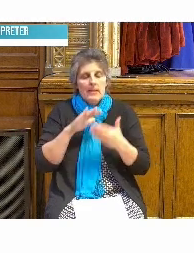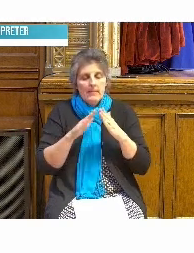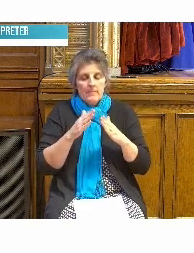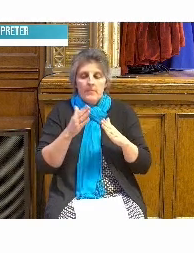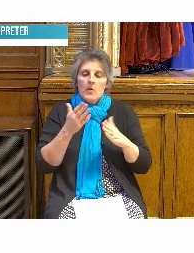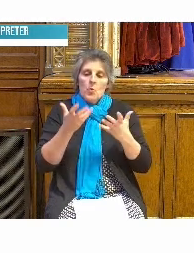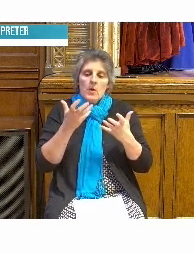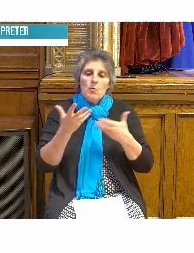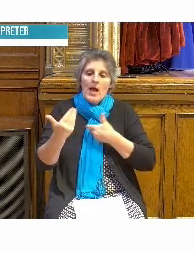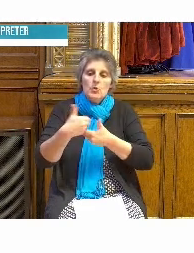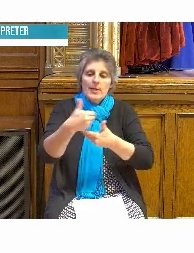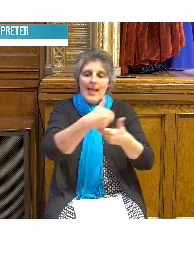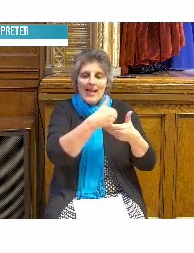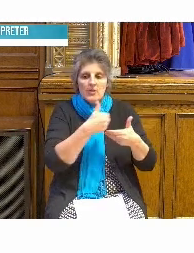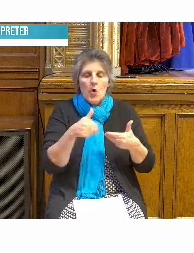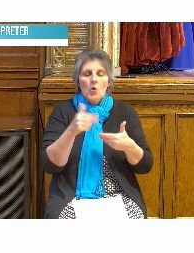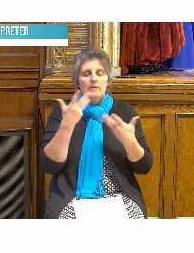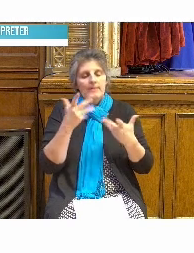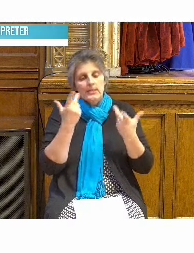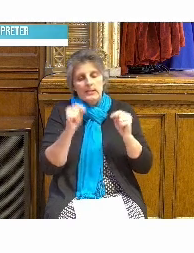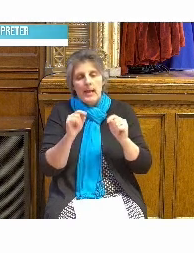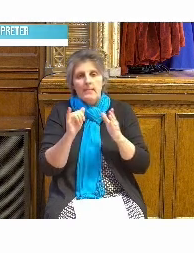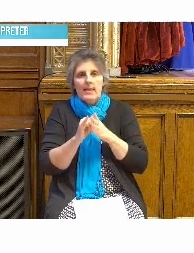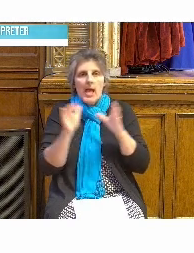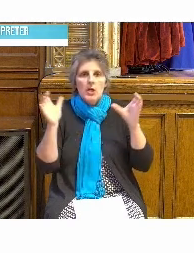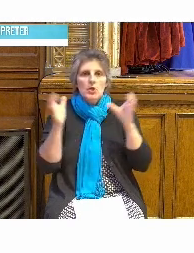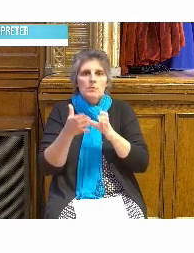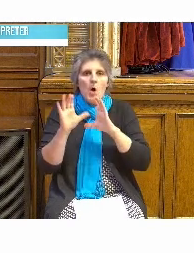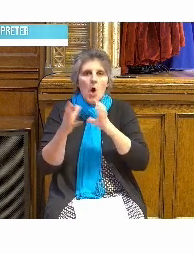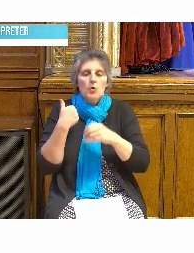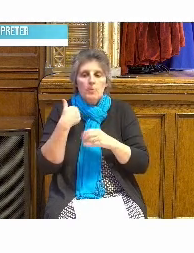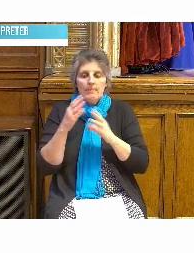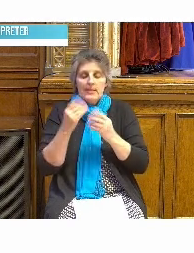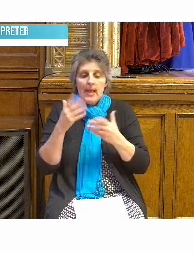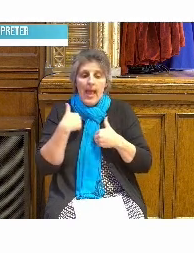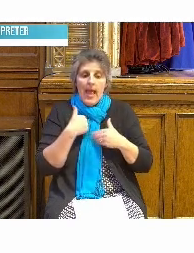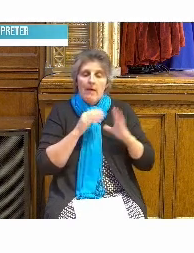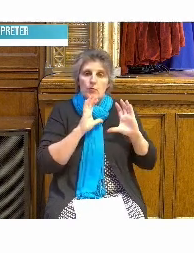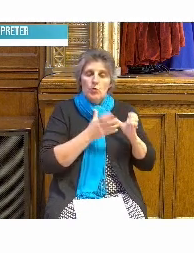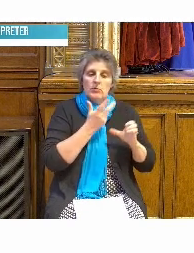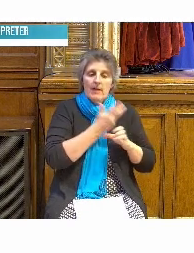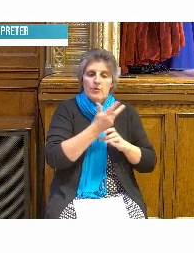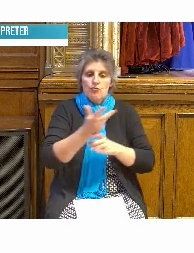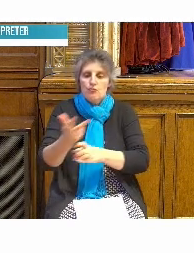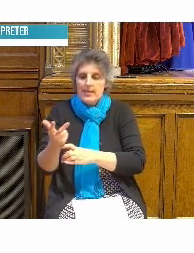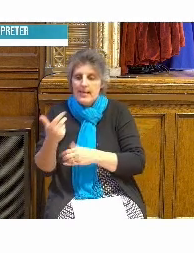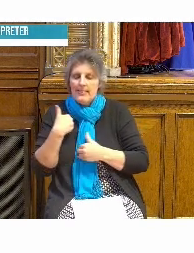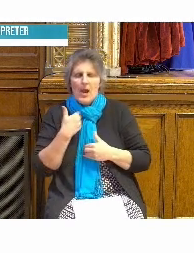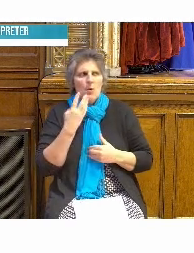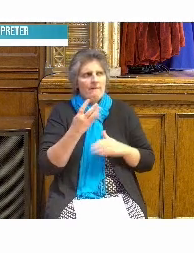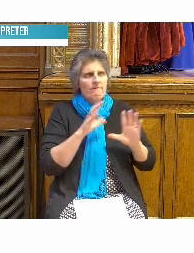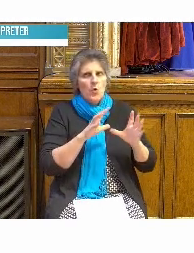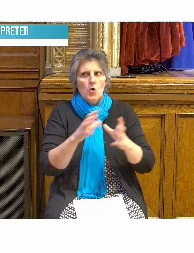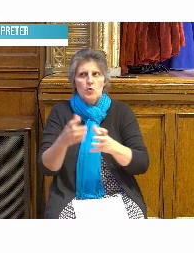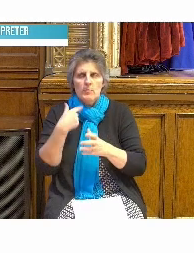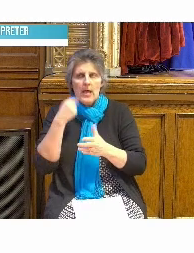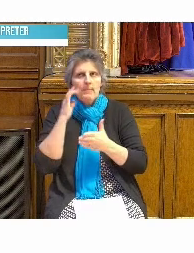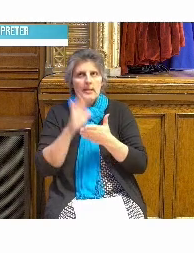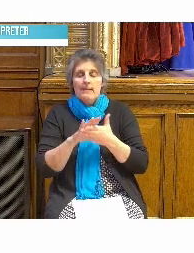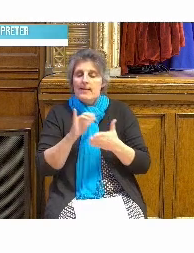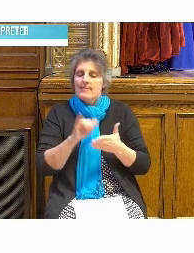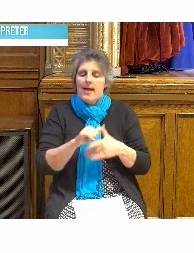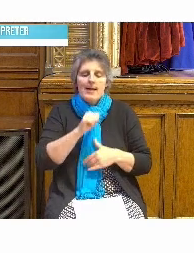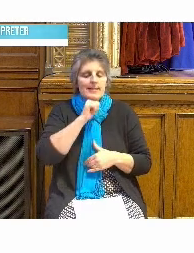like to engage those. We've made an attempt at small group meetings where there were groups of 3. There were 4 groups, I believe, and that did